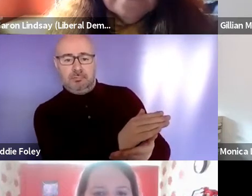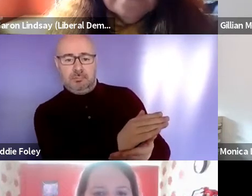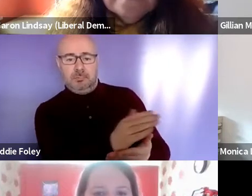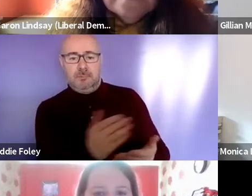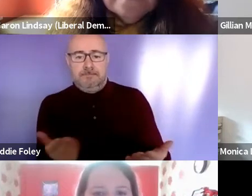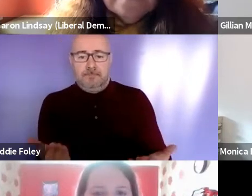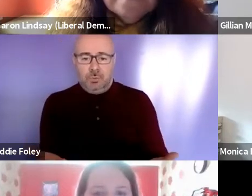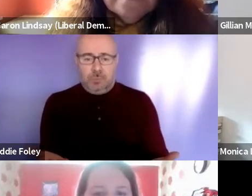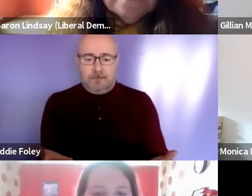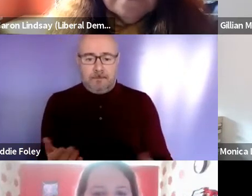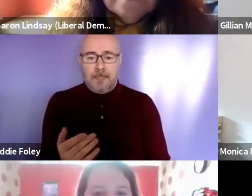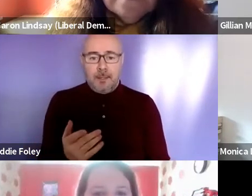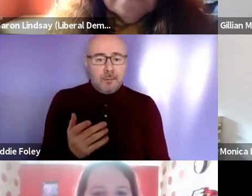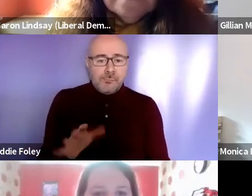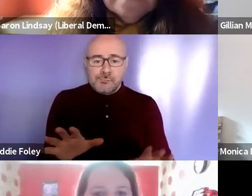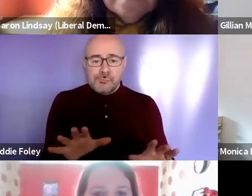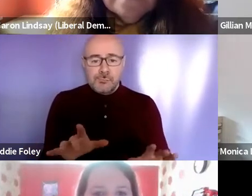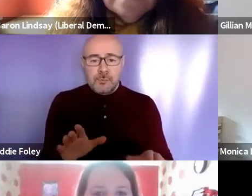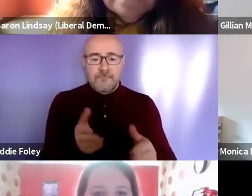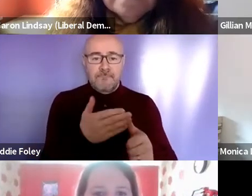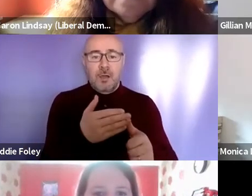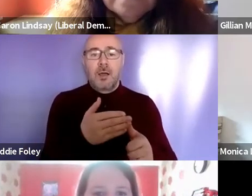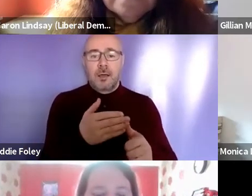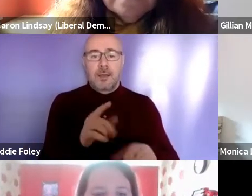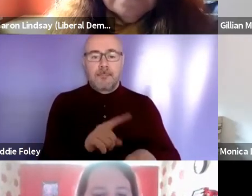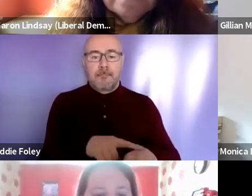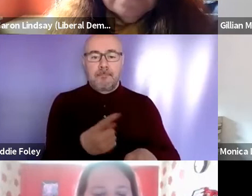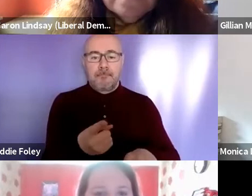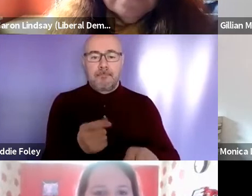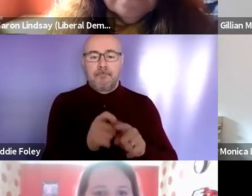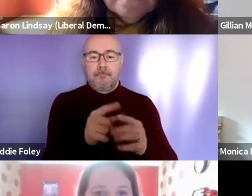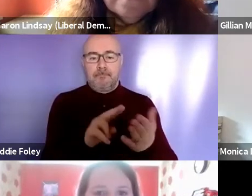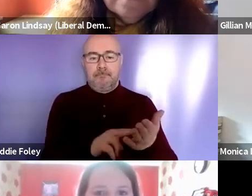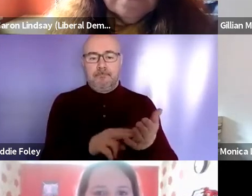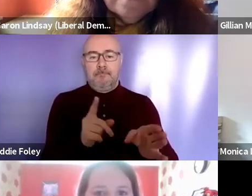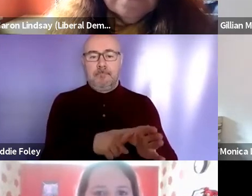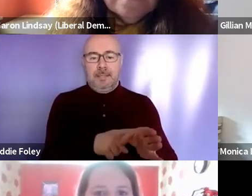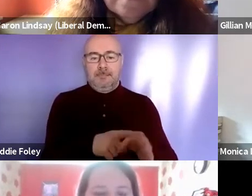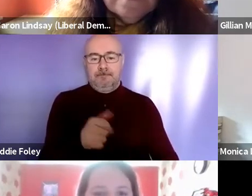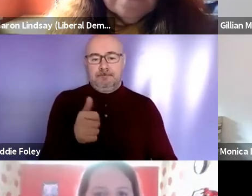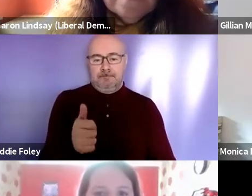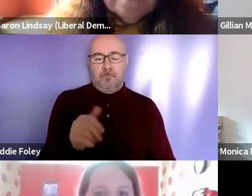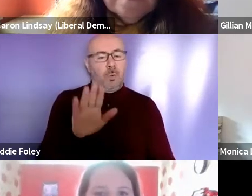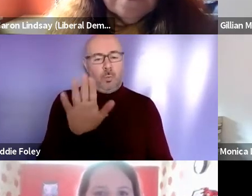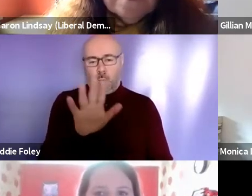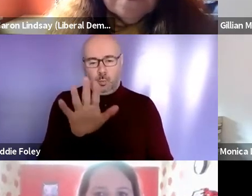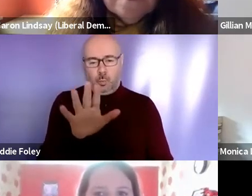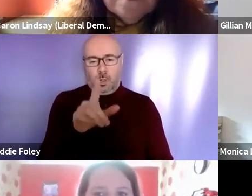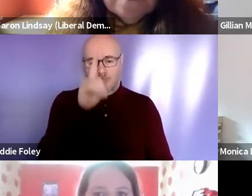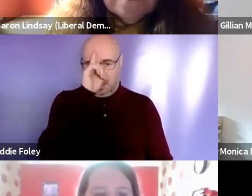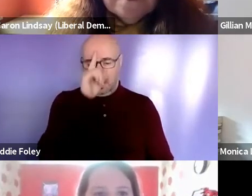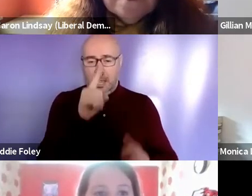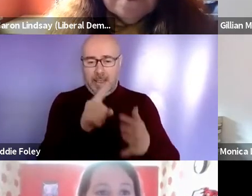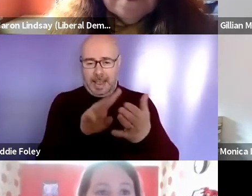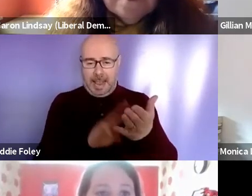I'm happy. I can leave it to you, Penny. Take it away. Okay, thank you. Well, I tell you what, I'm going to come to Emma slightly later, if that's